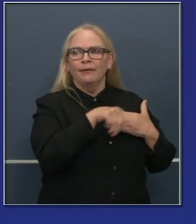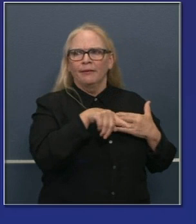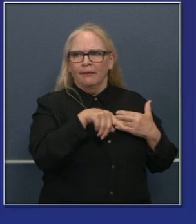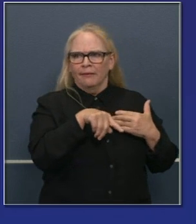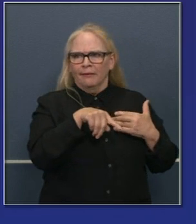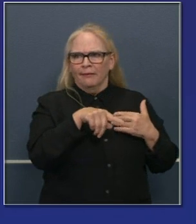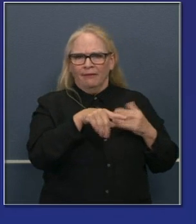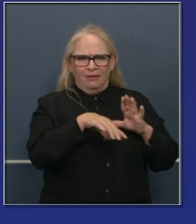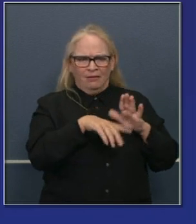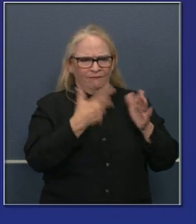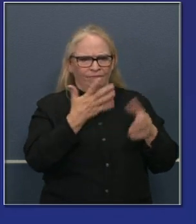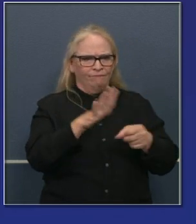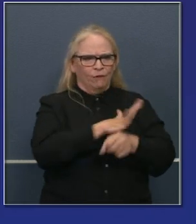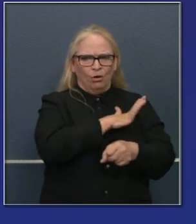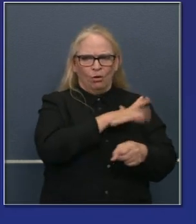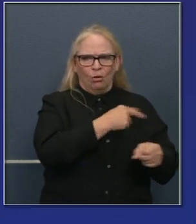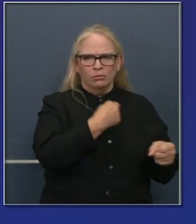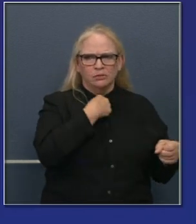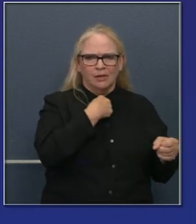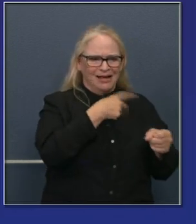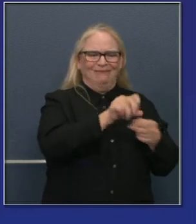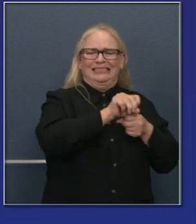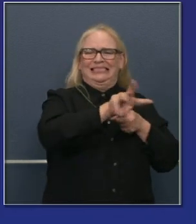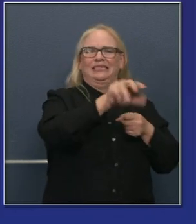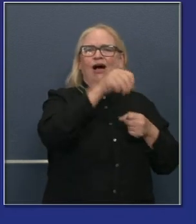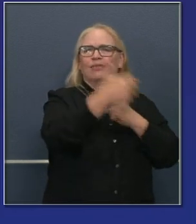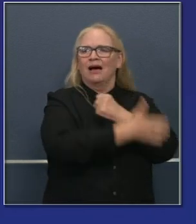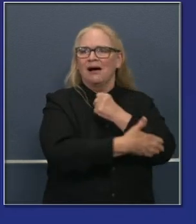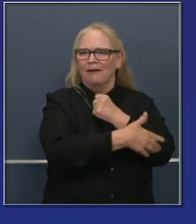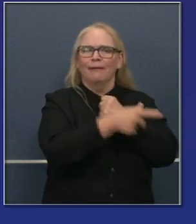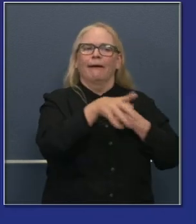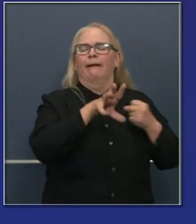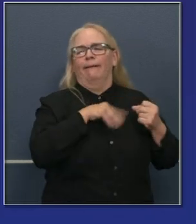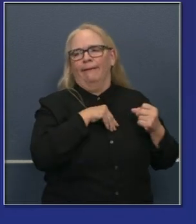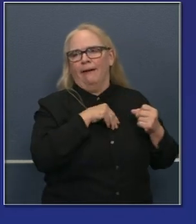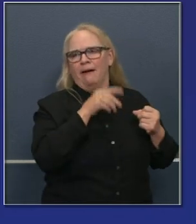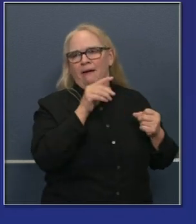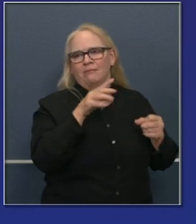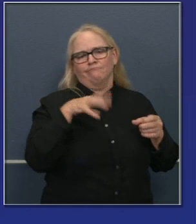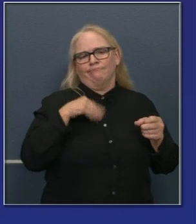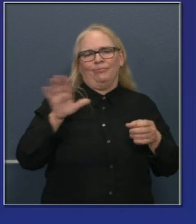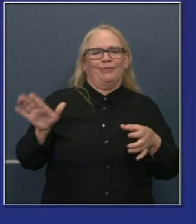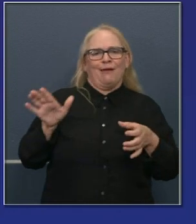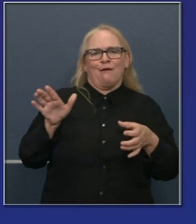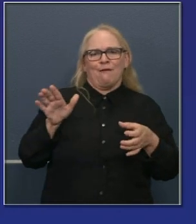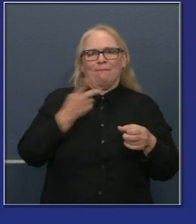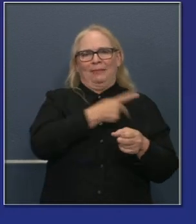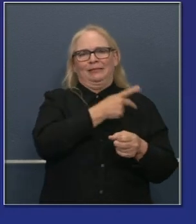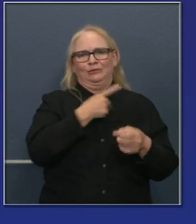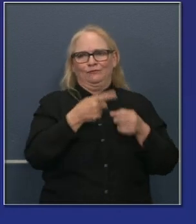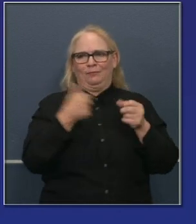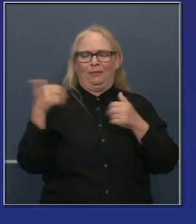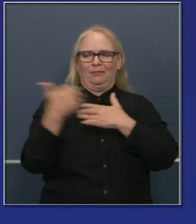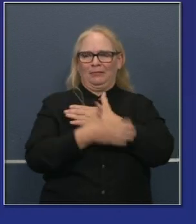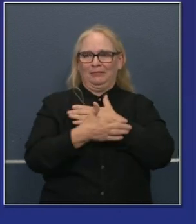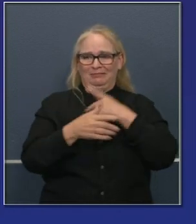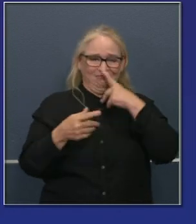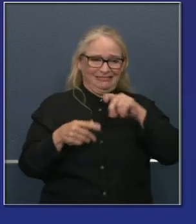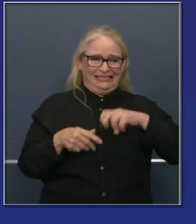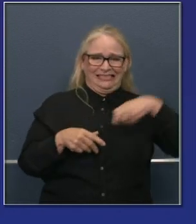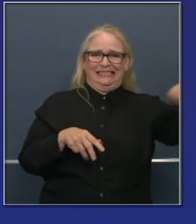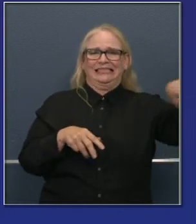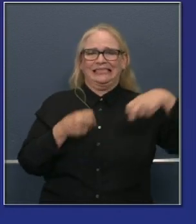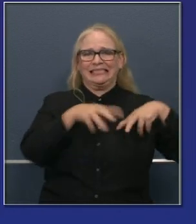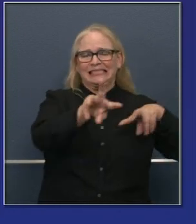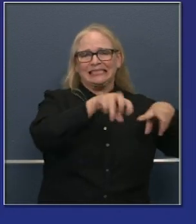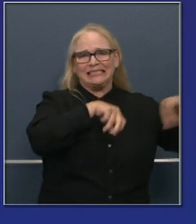it's understandable that some of these things generate screaming headlines, it also, I think, should be